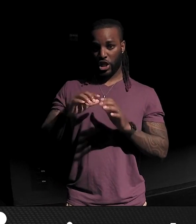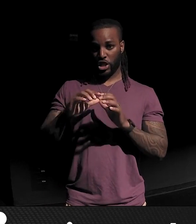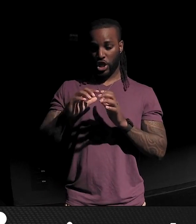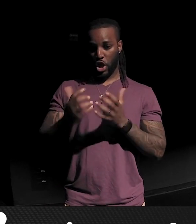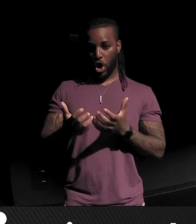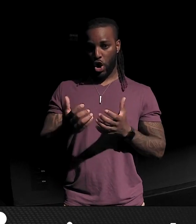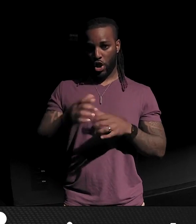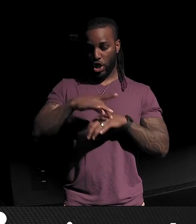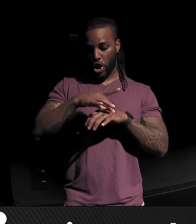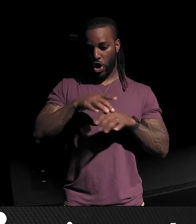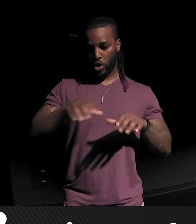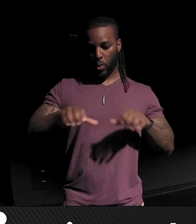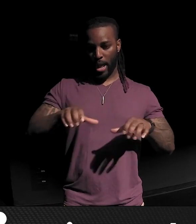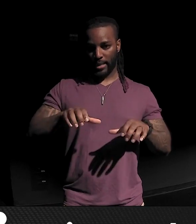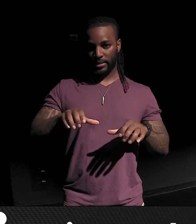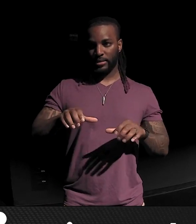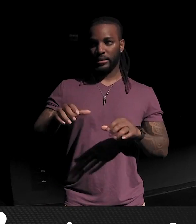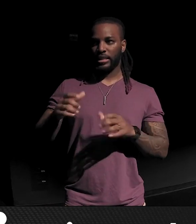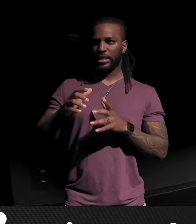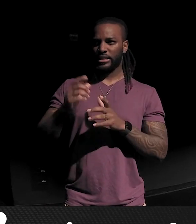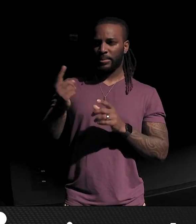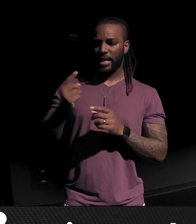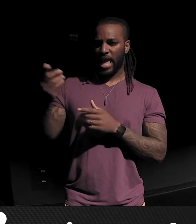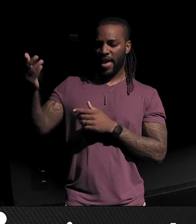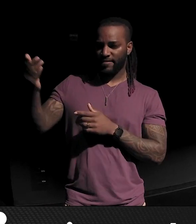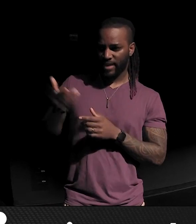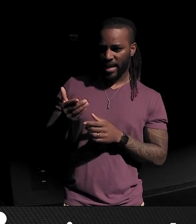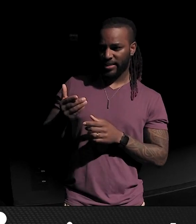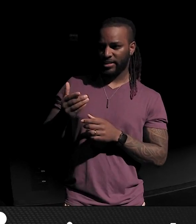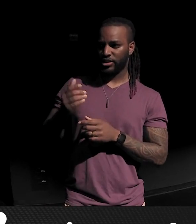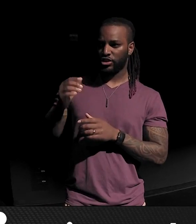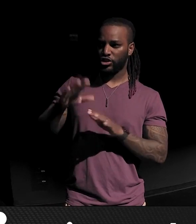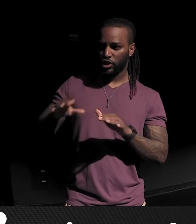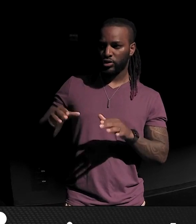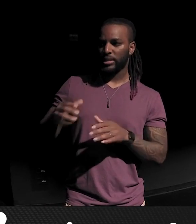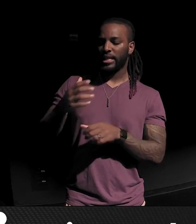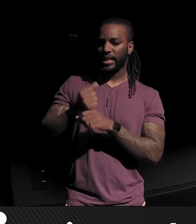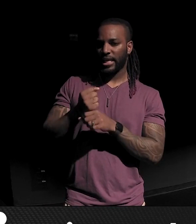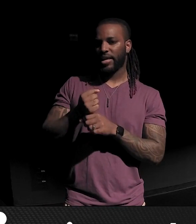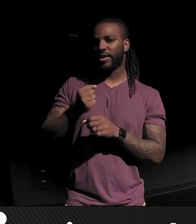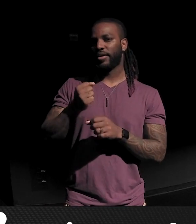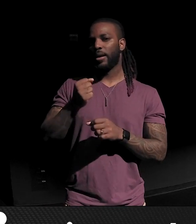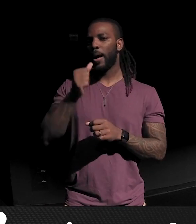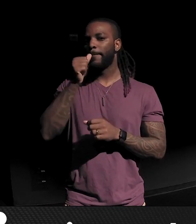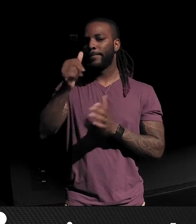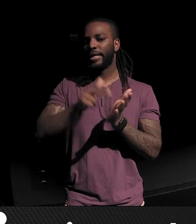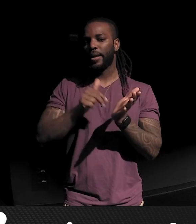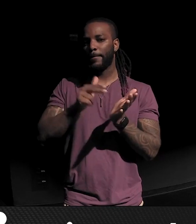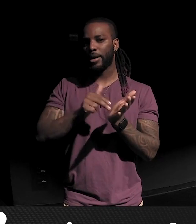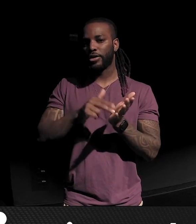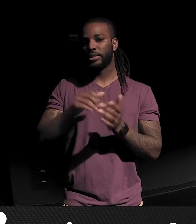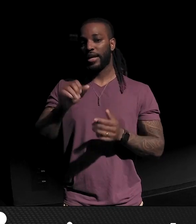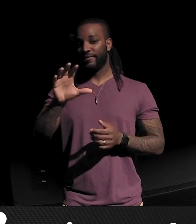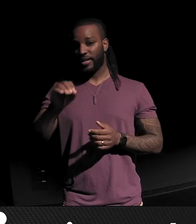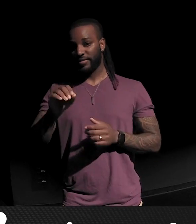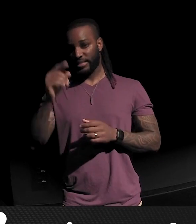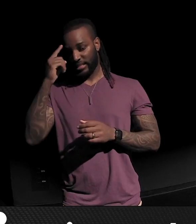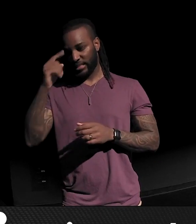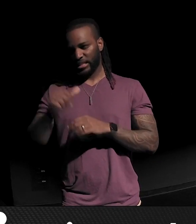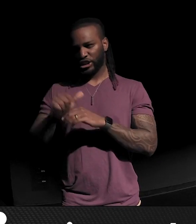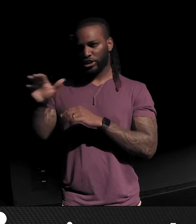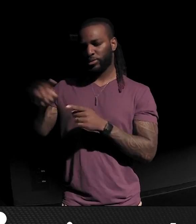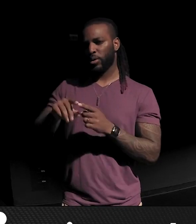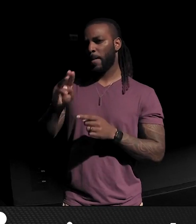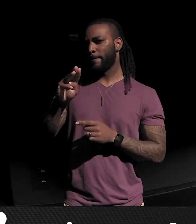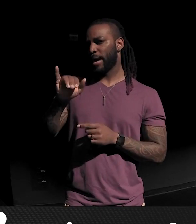who invited children all over the United States to buy jars of peanut butter and tape 50 cents to the lid of it and ship it to Miami. And